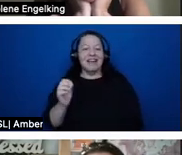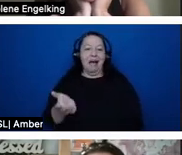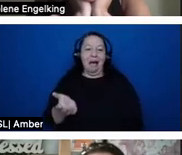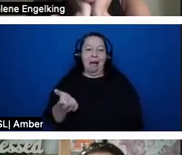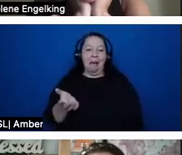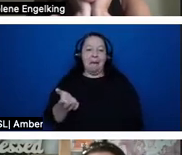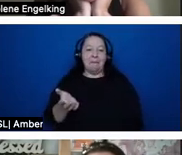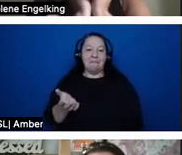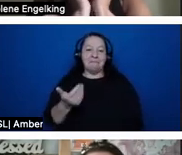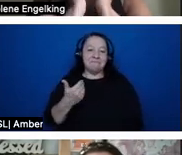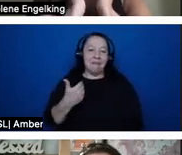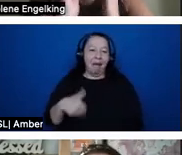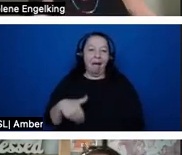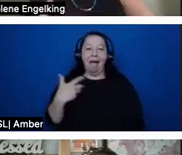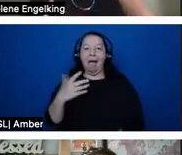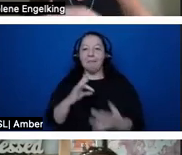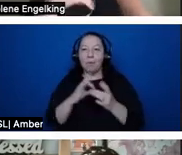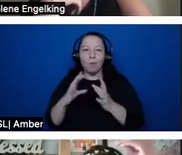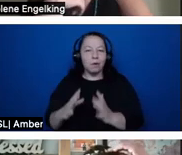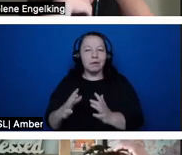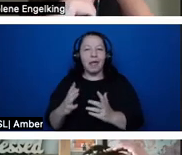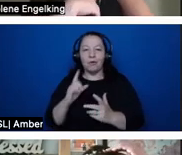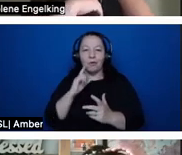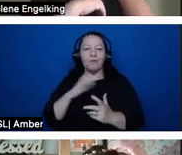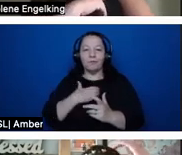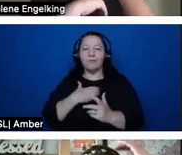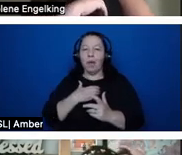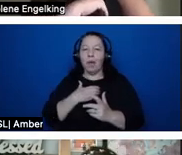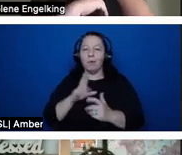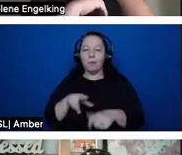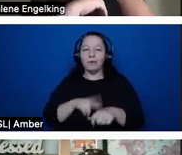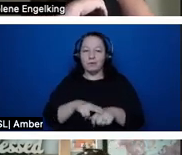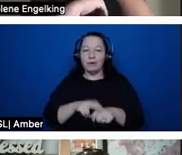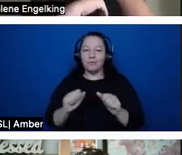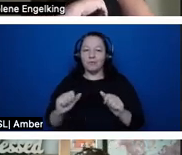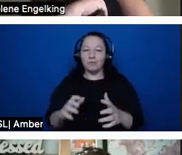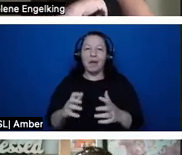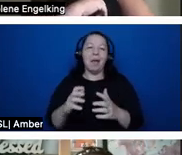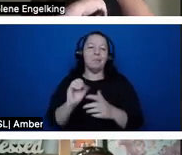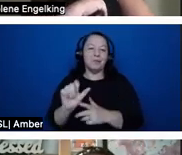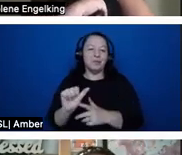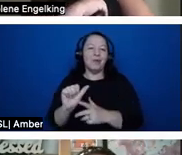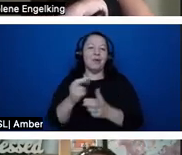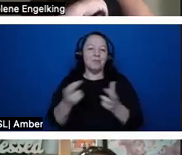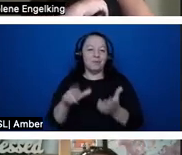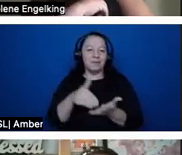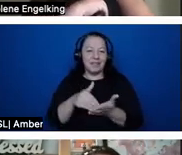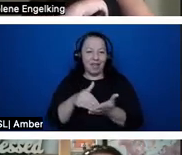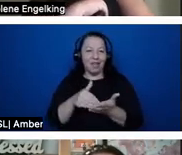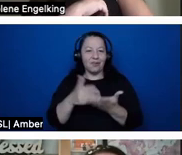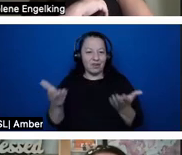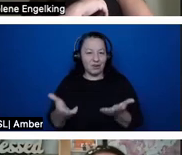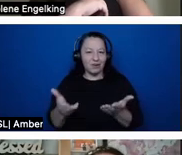I am the coordinator of our National Tribal Sexual Assault Resource Center here at the Minnesota Indian Women's Sexual Assault